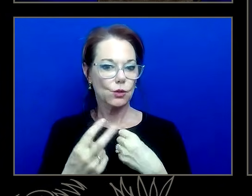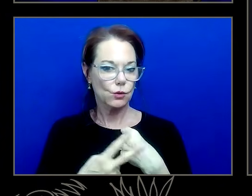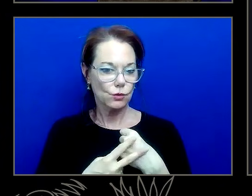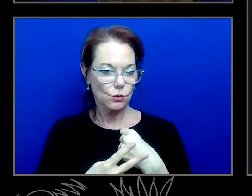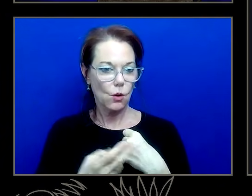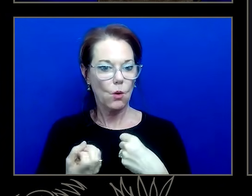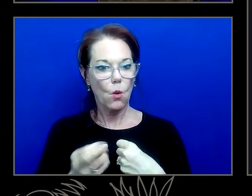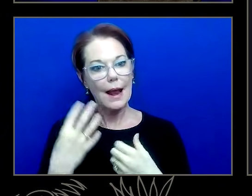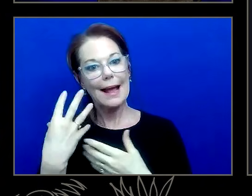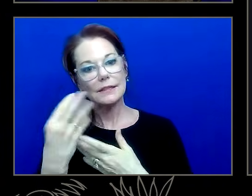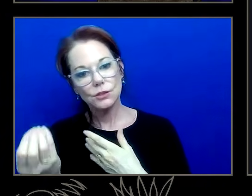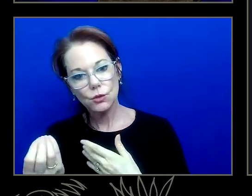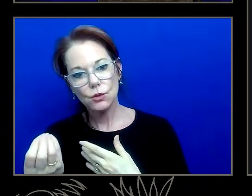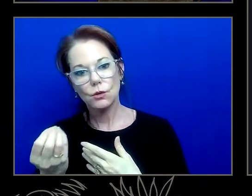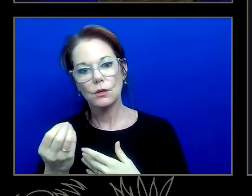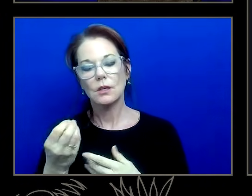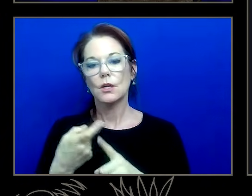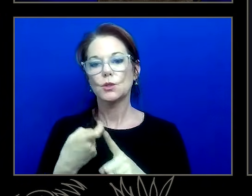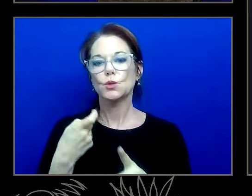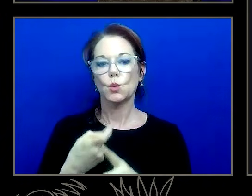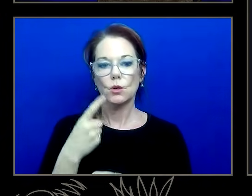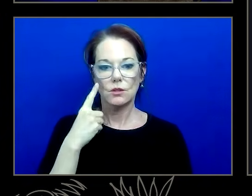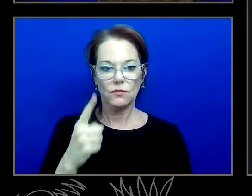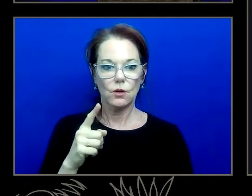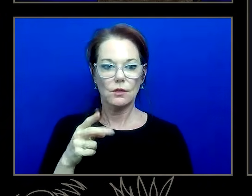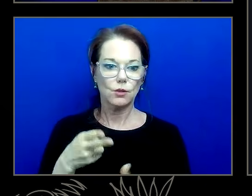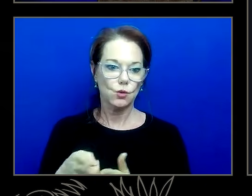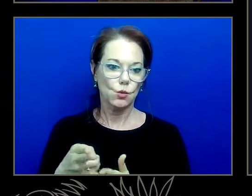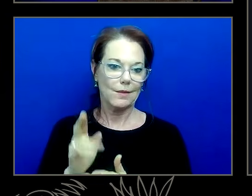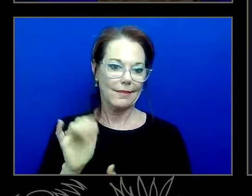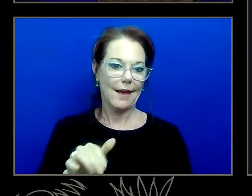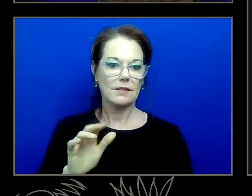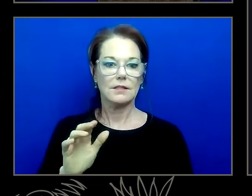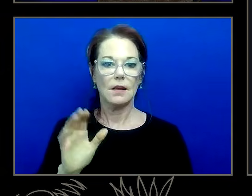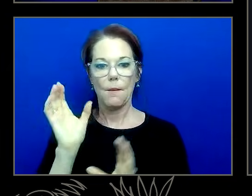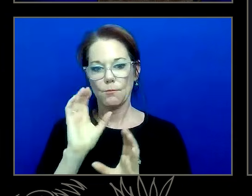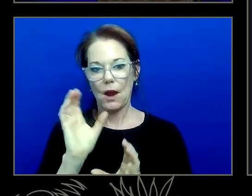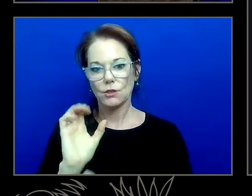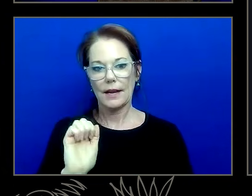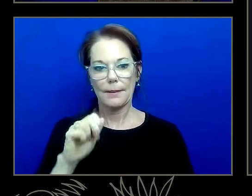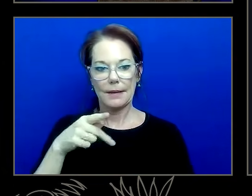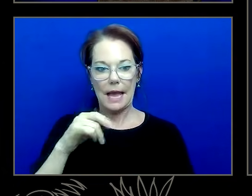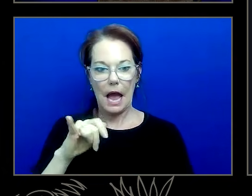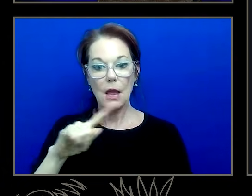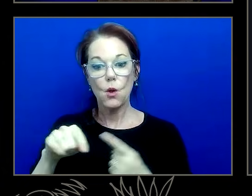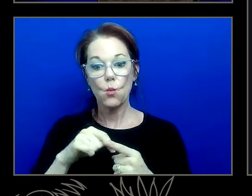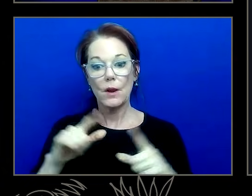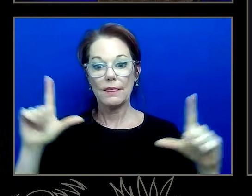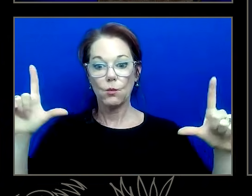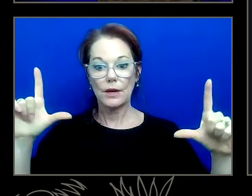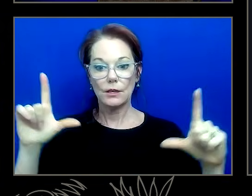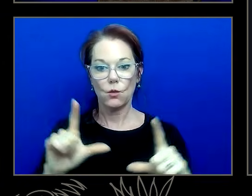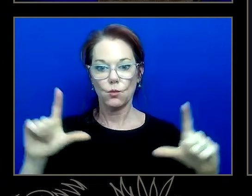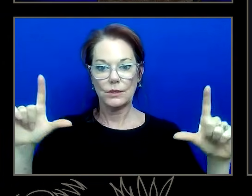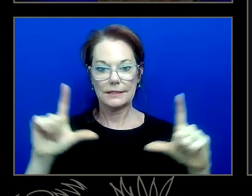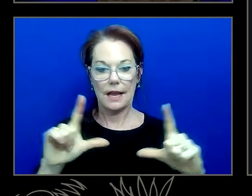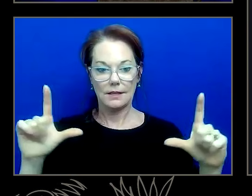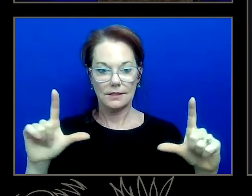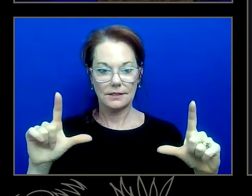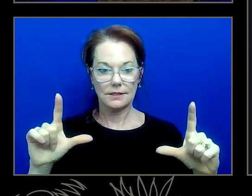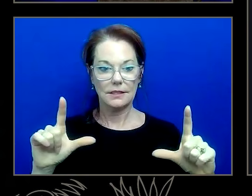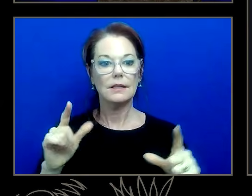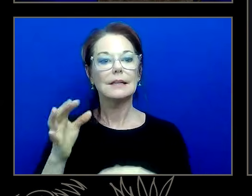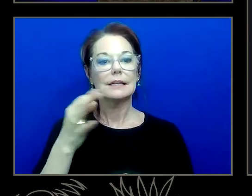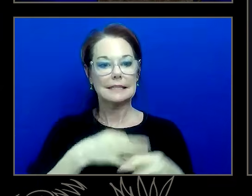source of truth, which is the browser API for listening to when the window resizes. Instead of having that useState and useEffect thing,